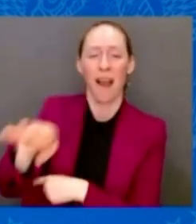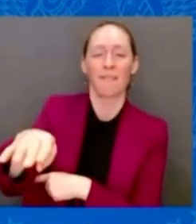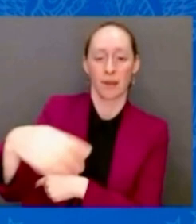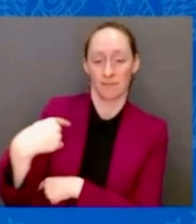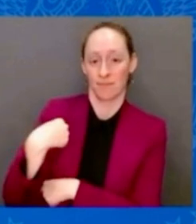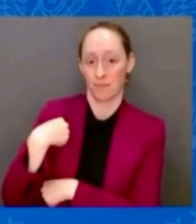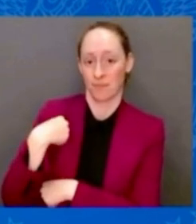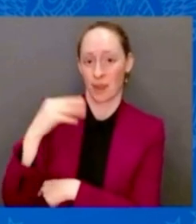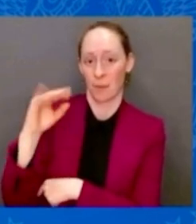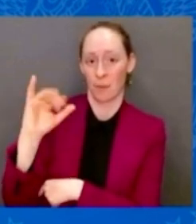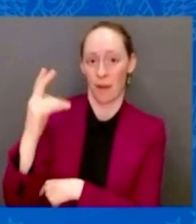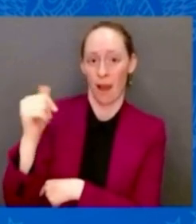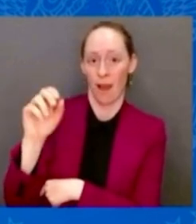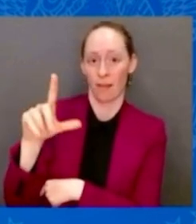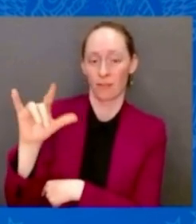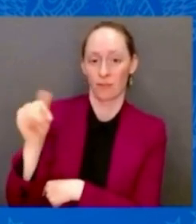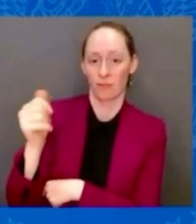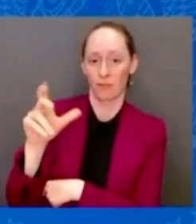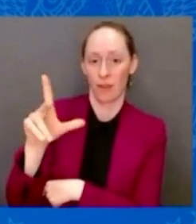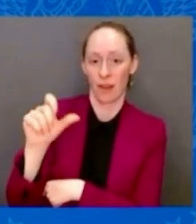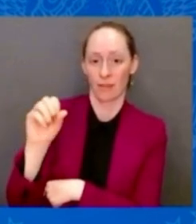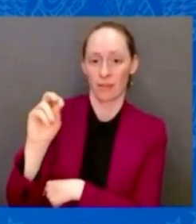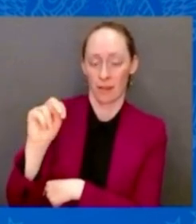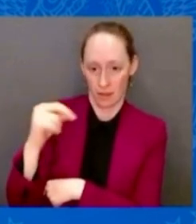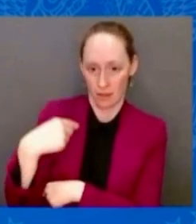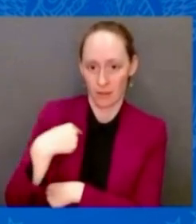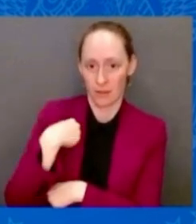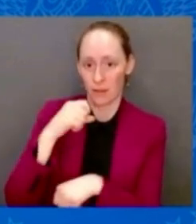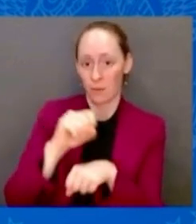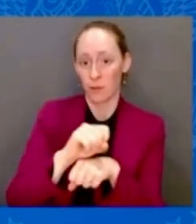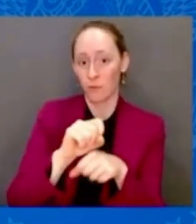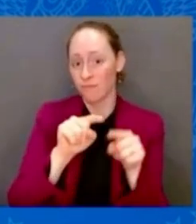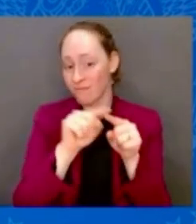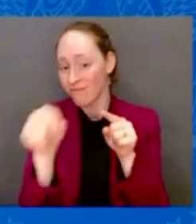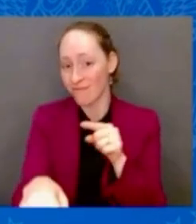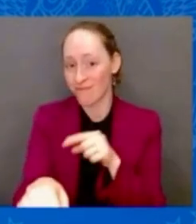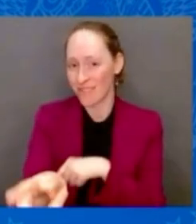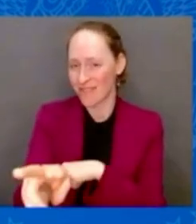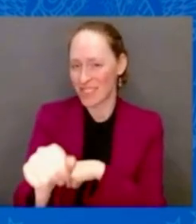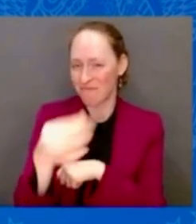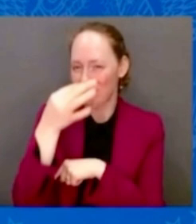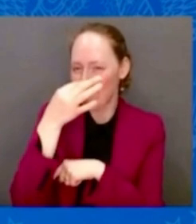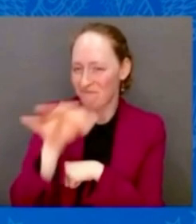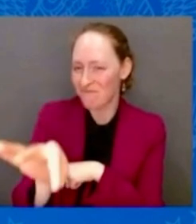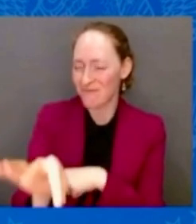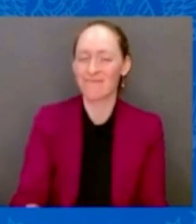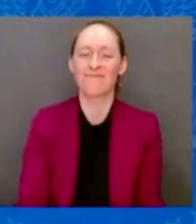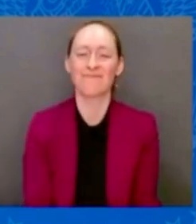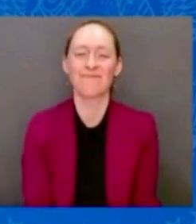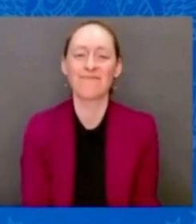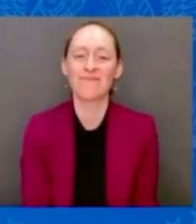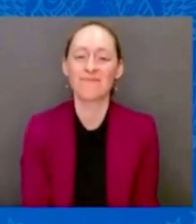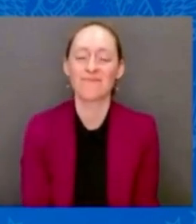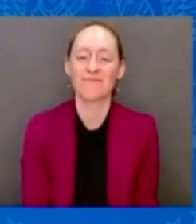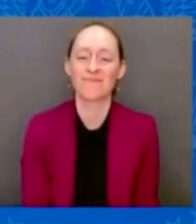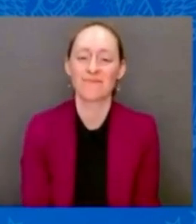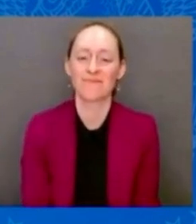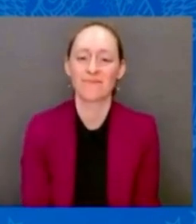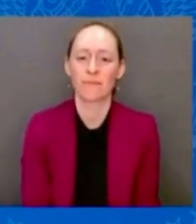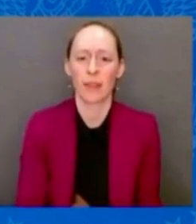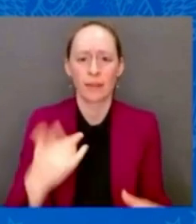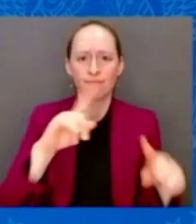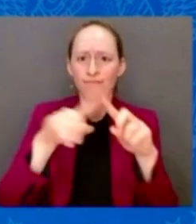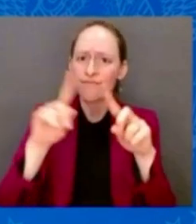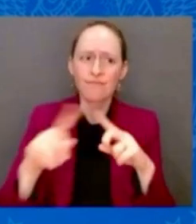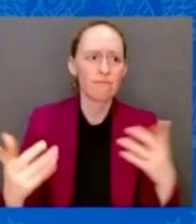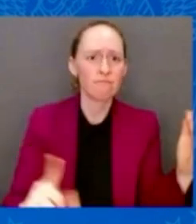river in Arlington, Virginia. We respond to a number of crises and disasters and security requirements in our nation's capital. Ever since I was